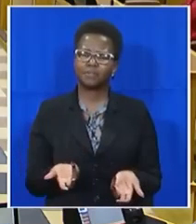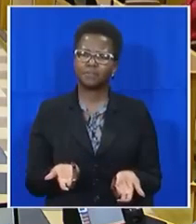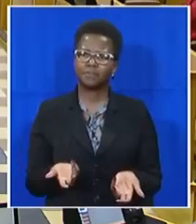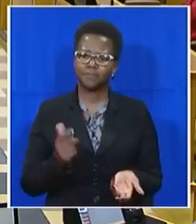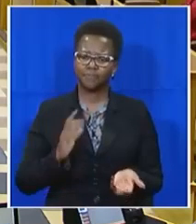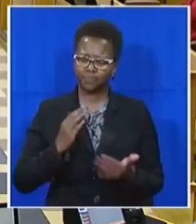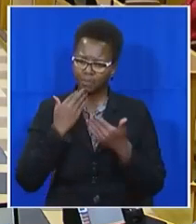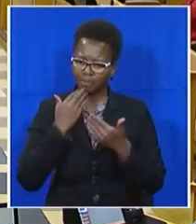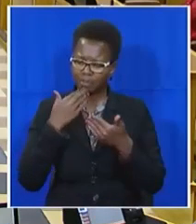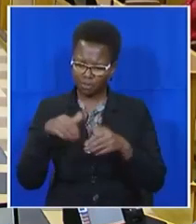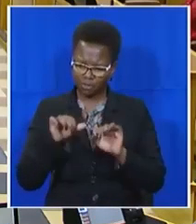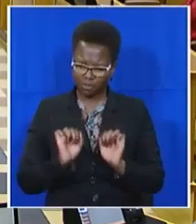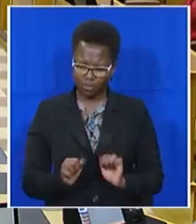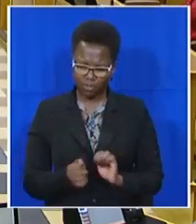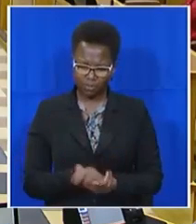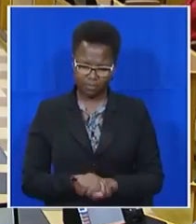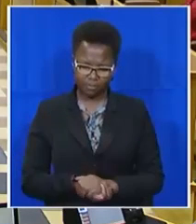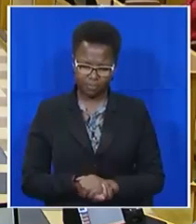you, Chairperson. Yes.